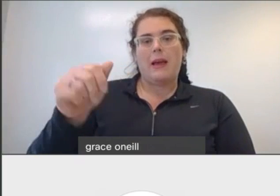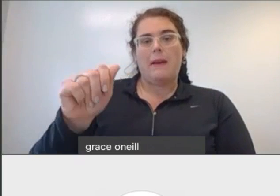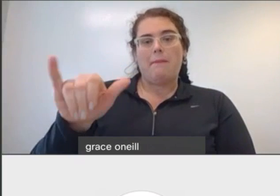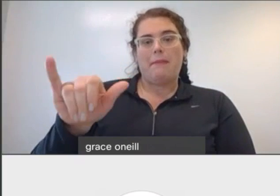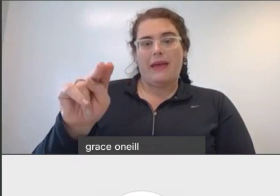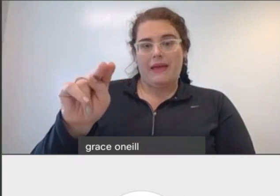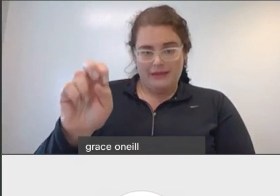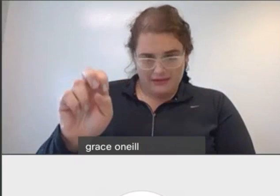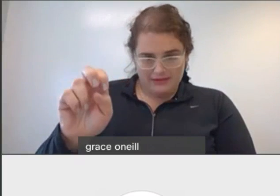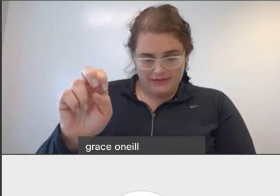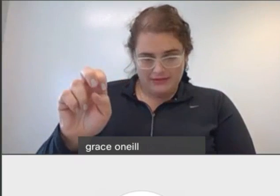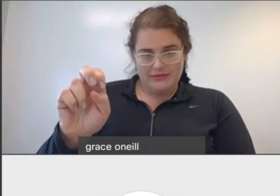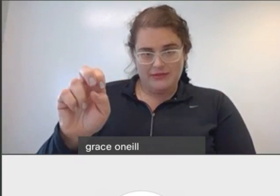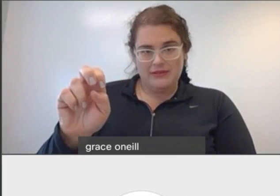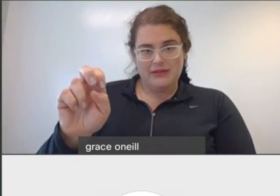It's